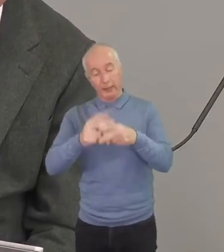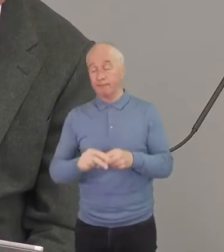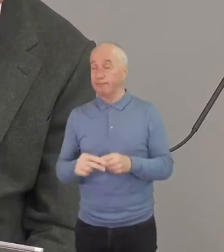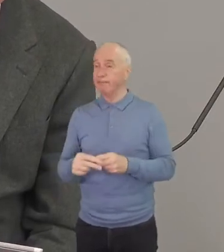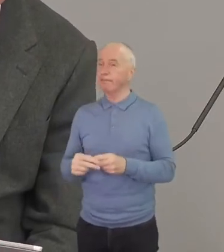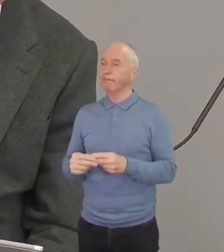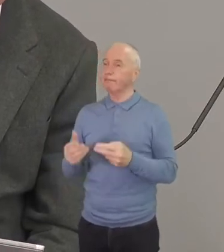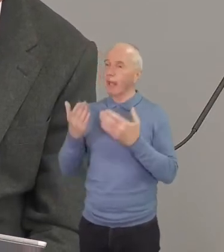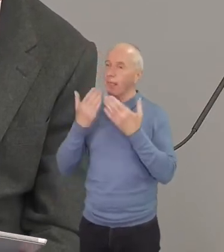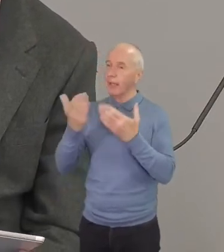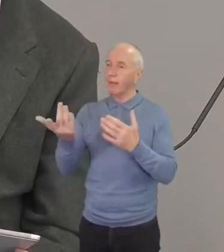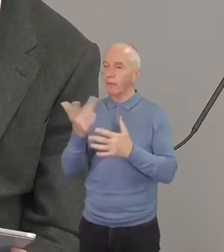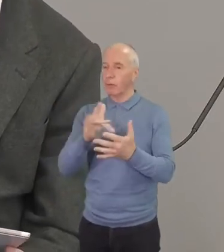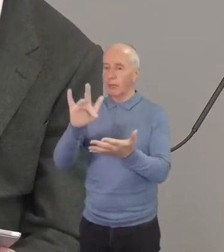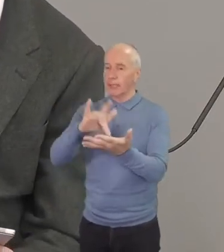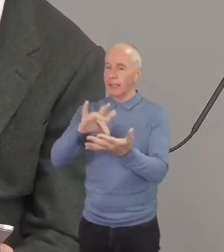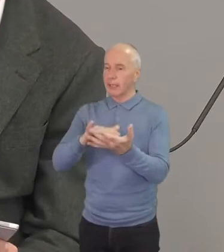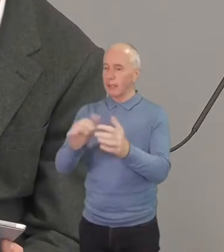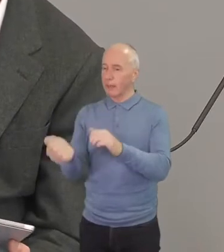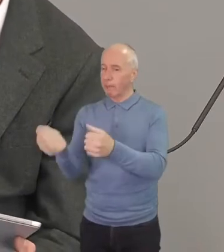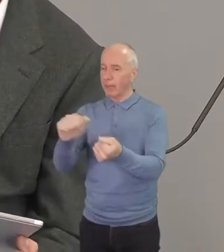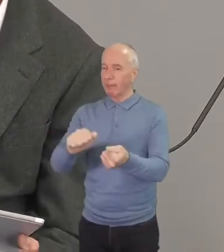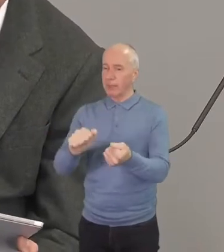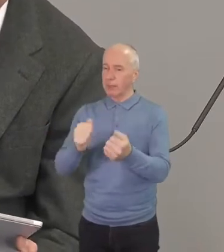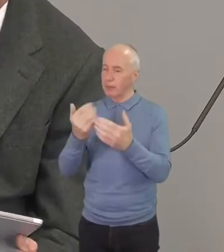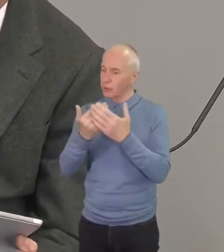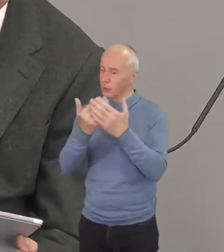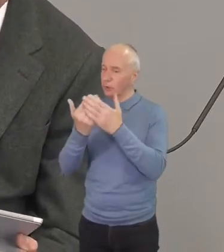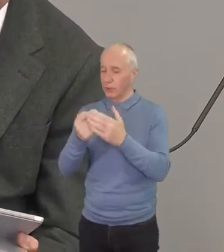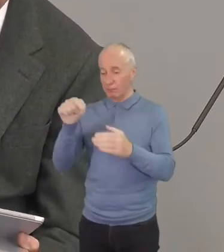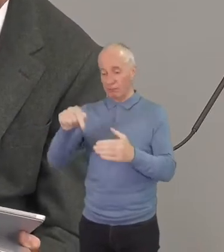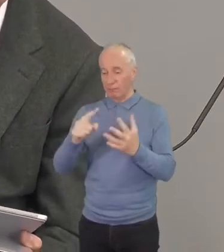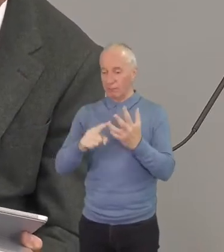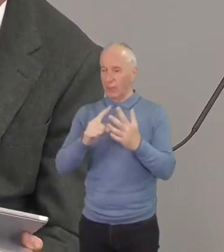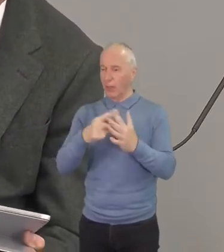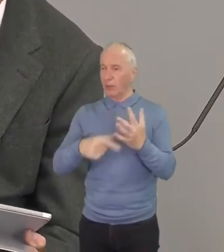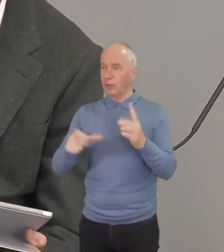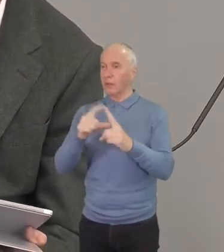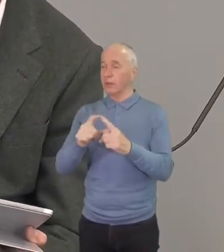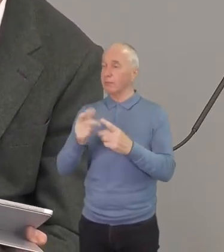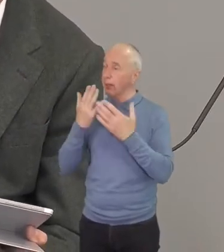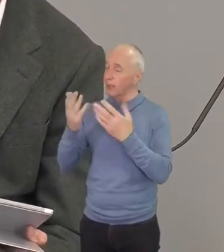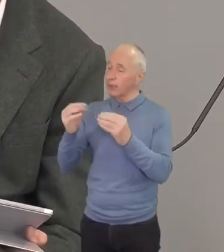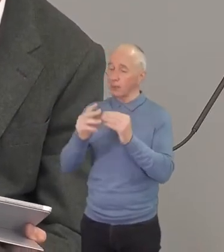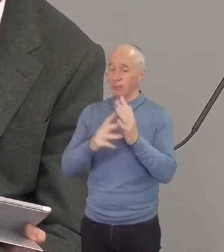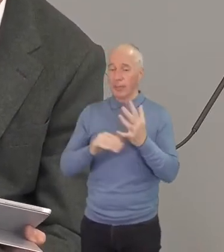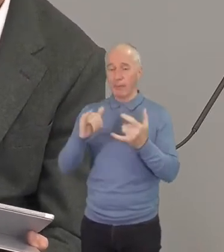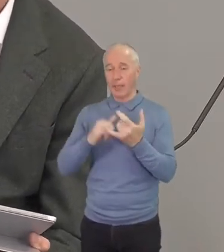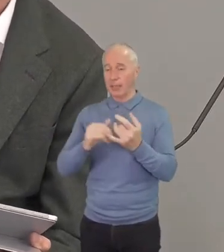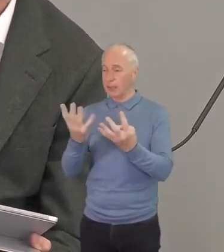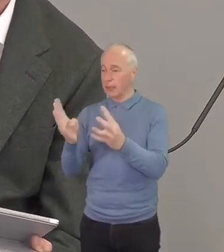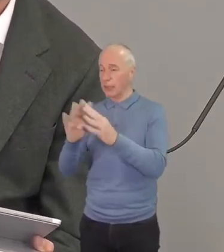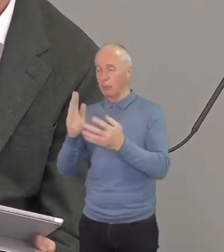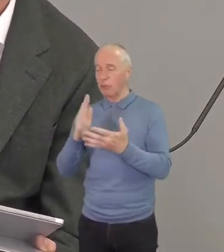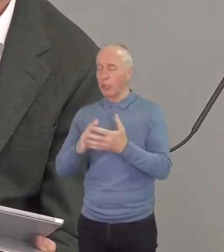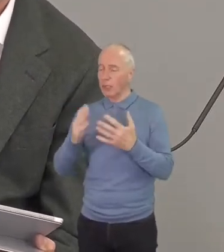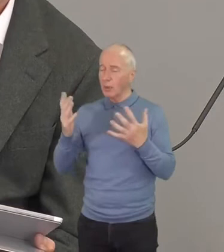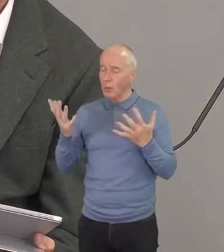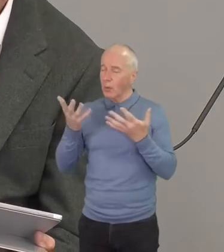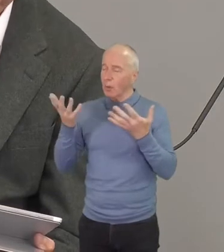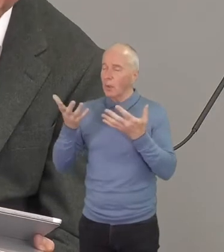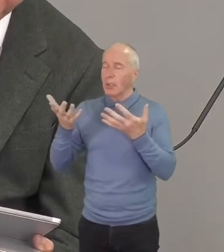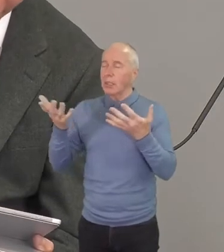Thank you from the Centre for Baptist Studies in Oxford, who say, thank you, BMS team, an inspiring vision for the